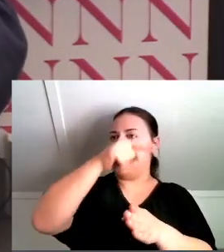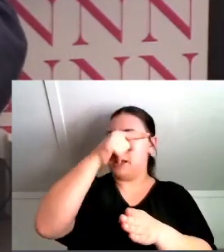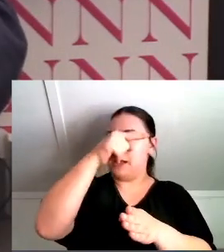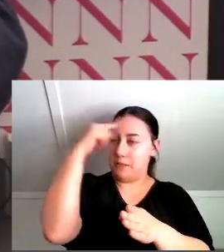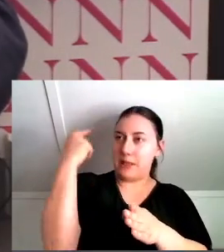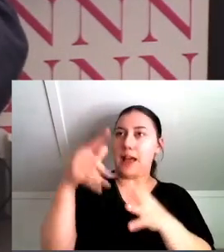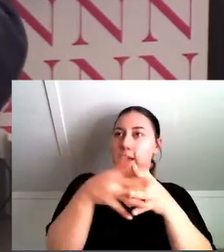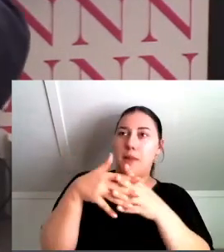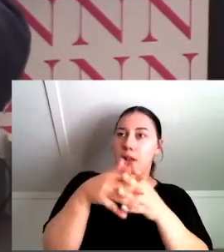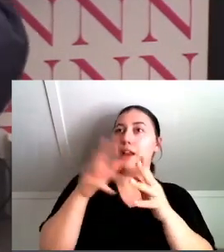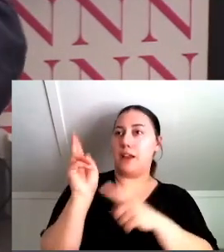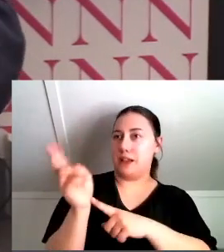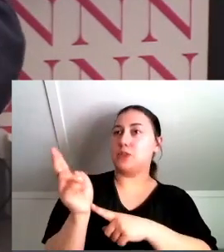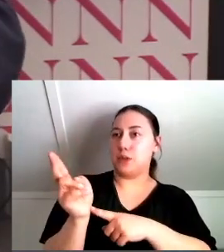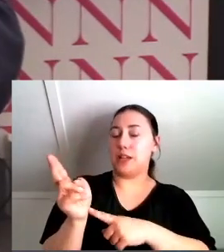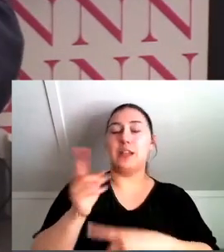me,